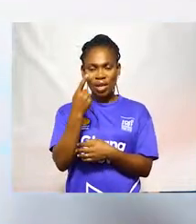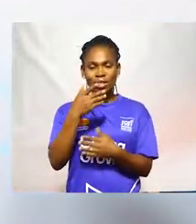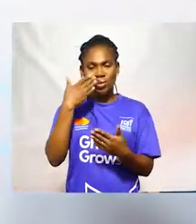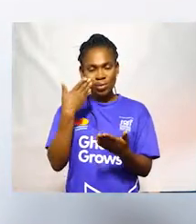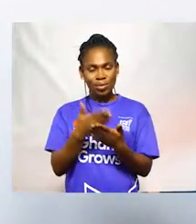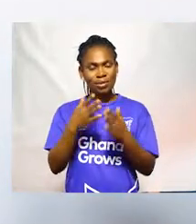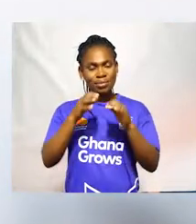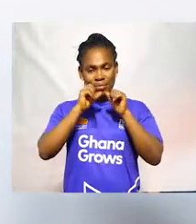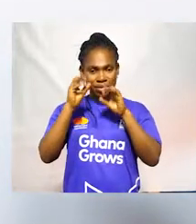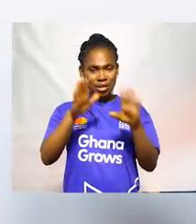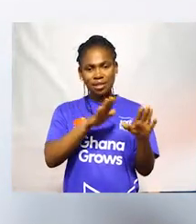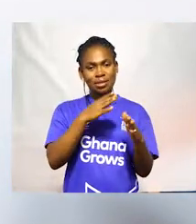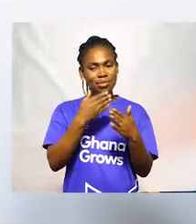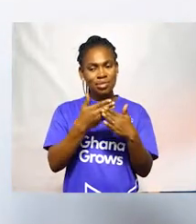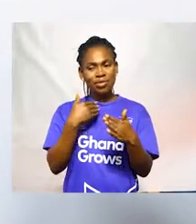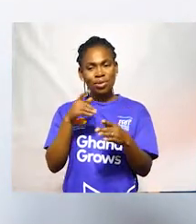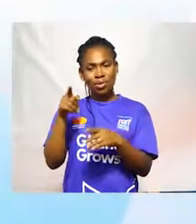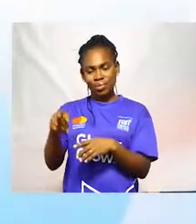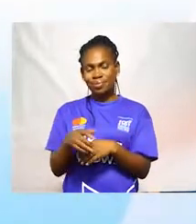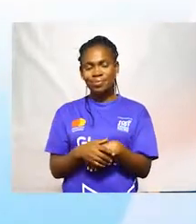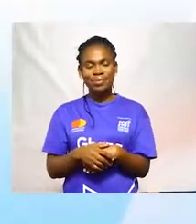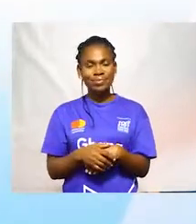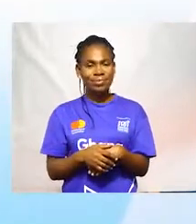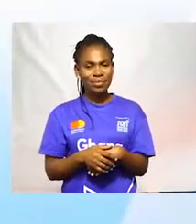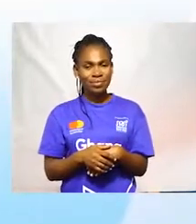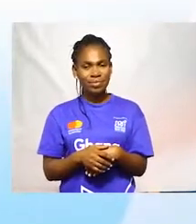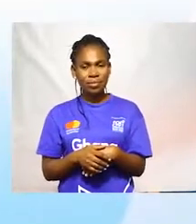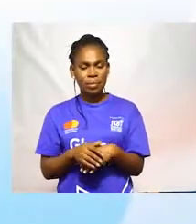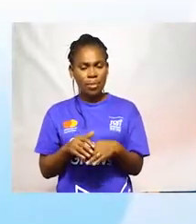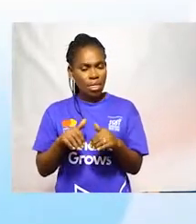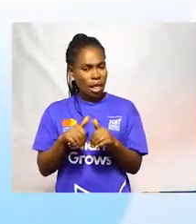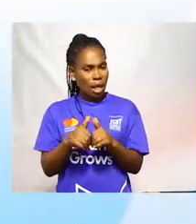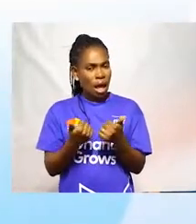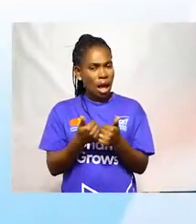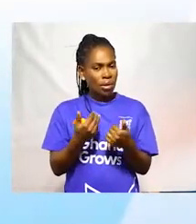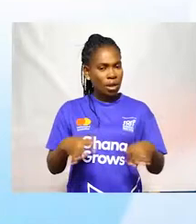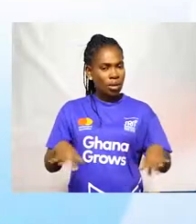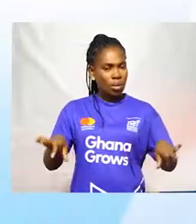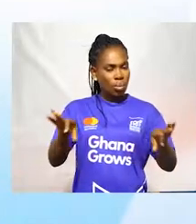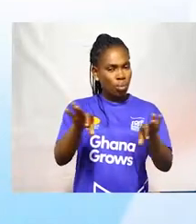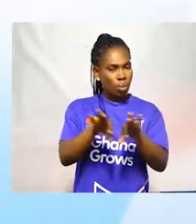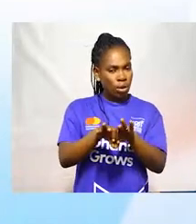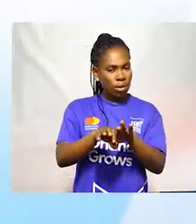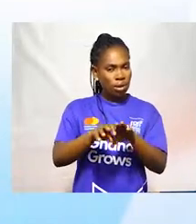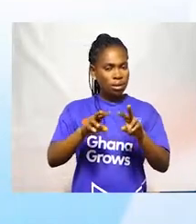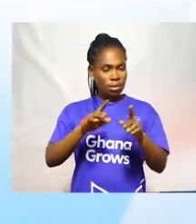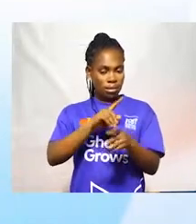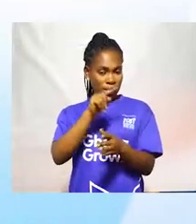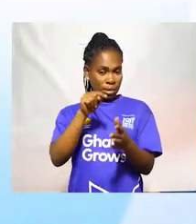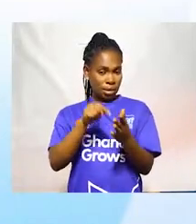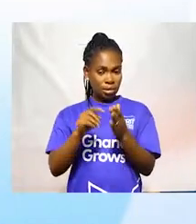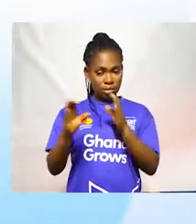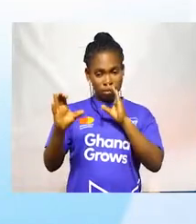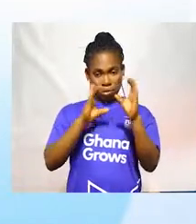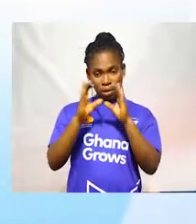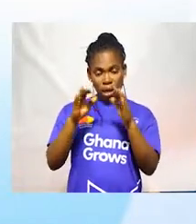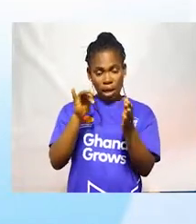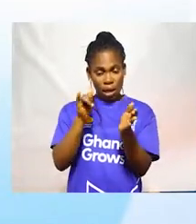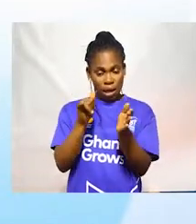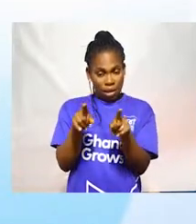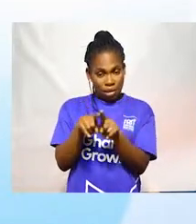a blessing to be before you. Yes. How important is this conversation as a professional,